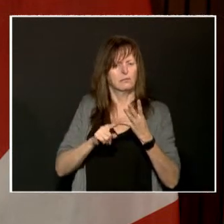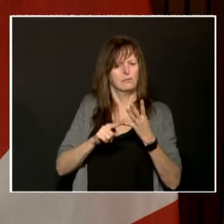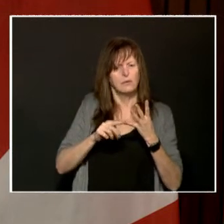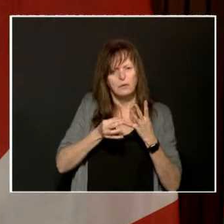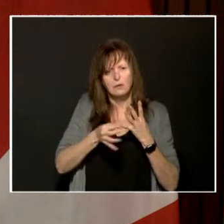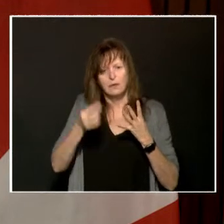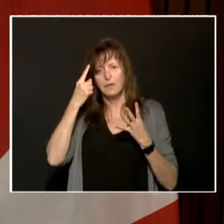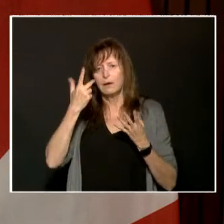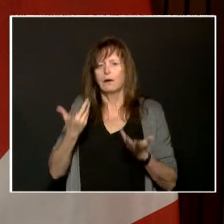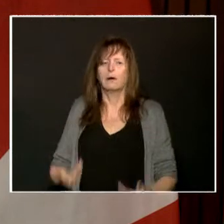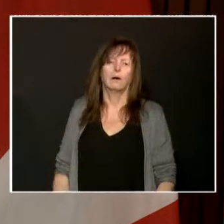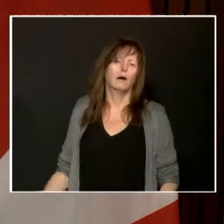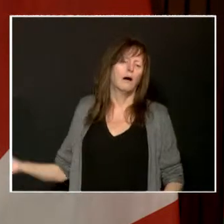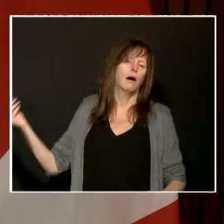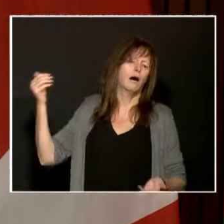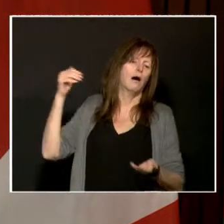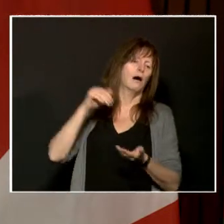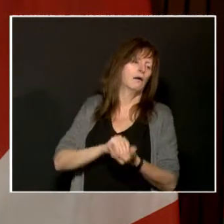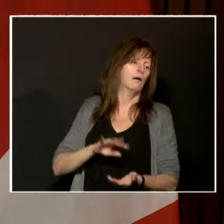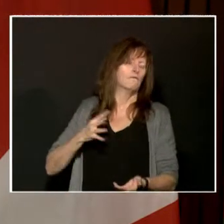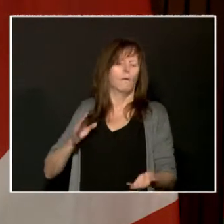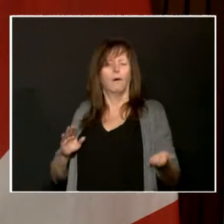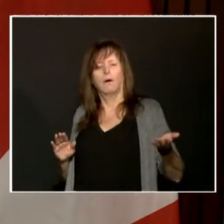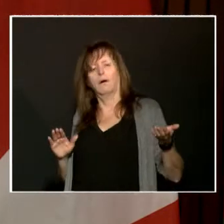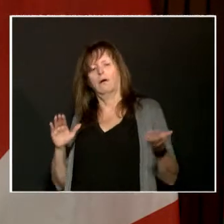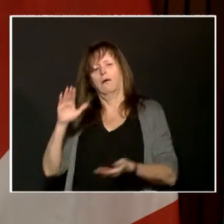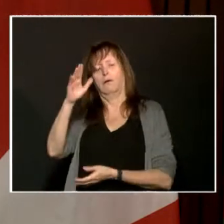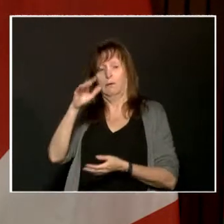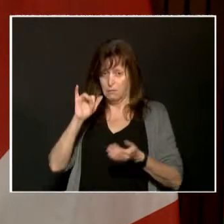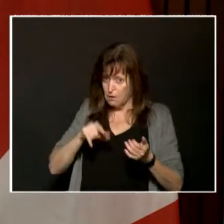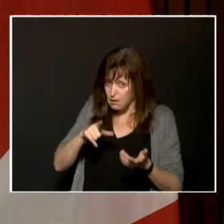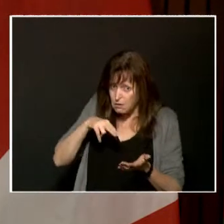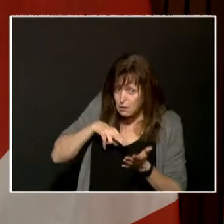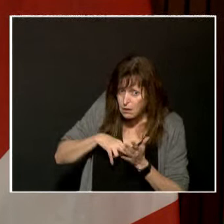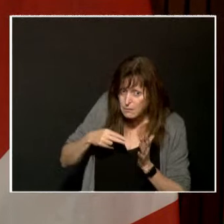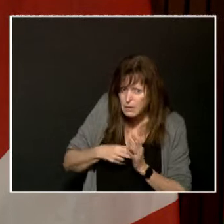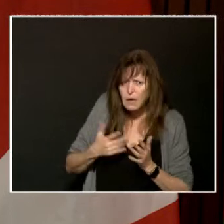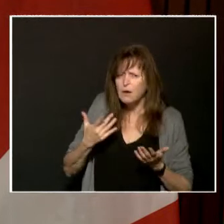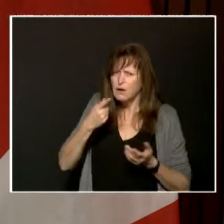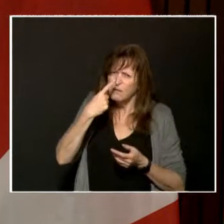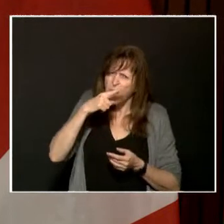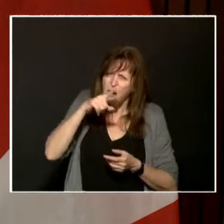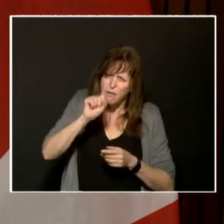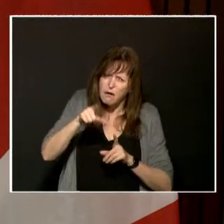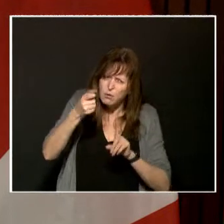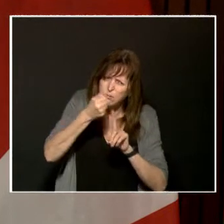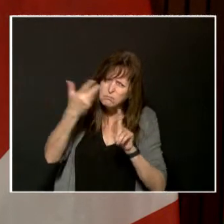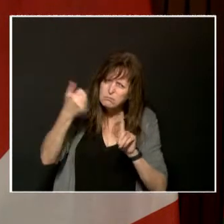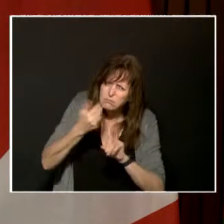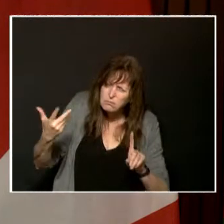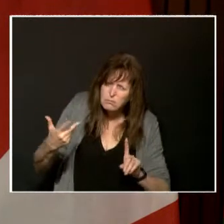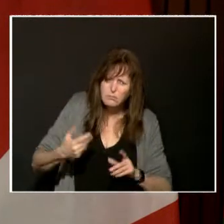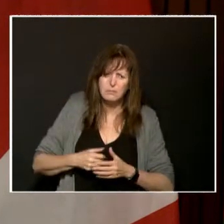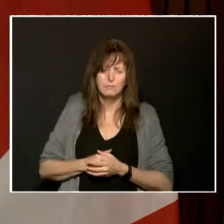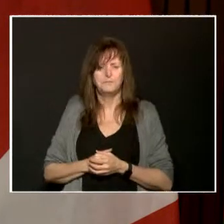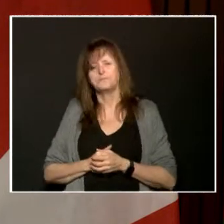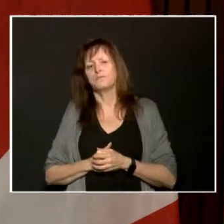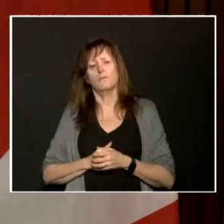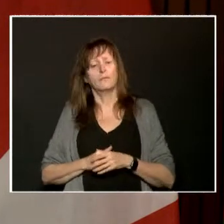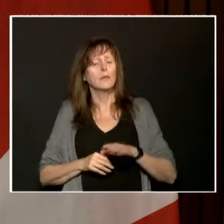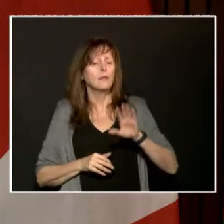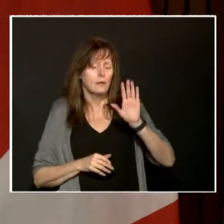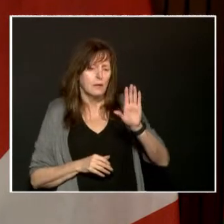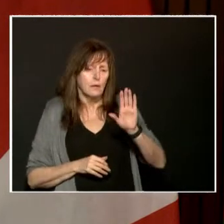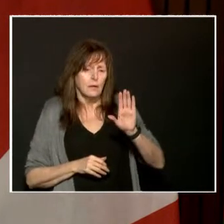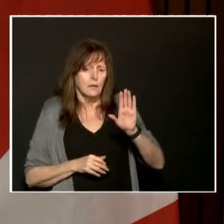you're saying, is it? Can you break that down? No, you've got it exactly right. This is not a doomsday scenario. We believe that if we're able to follow,